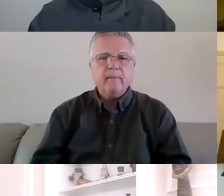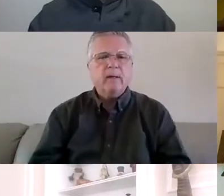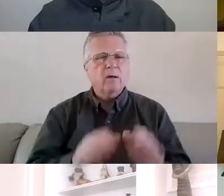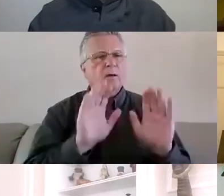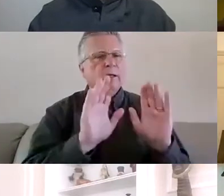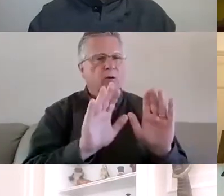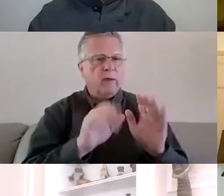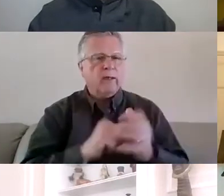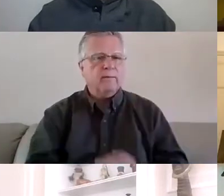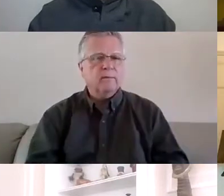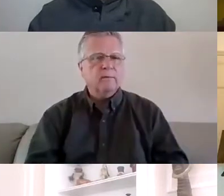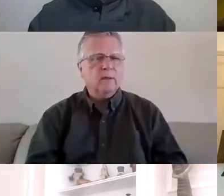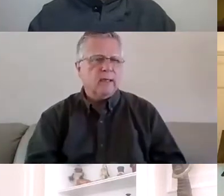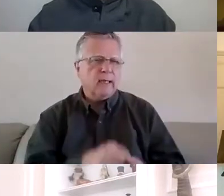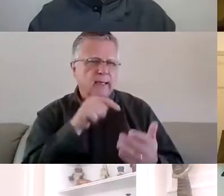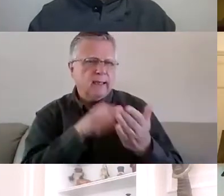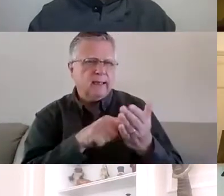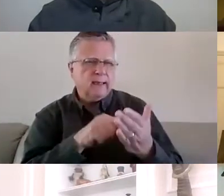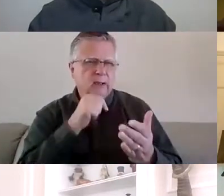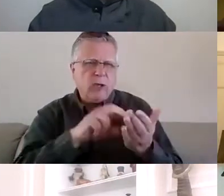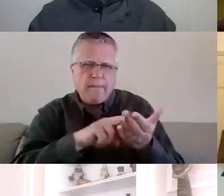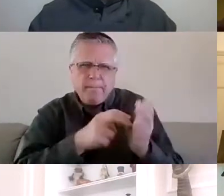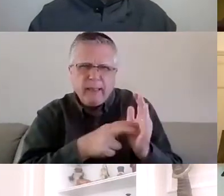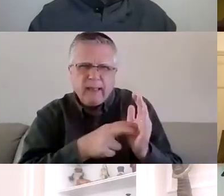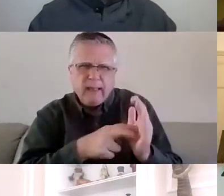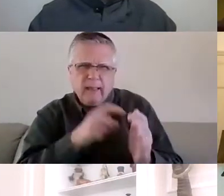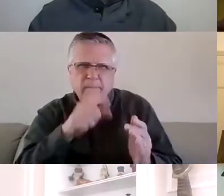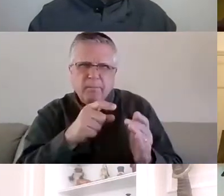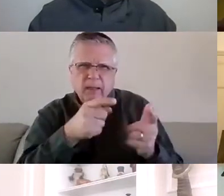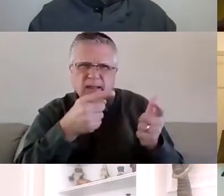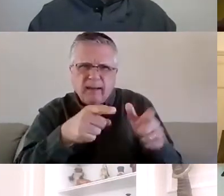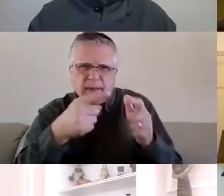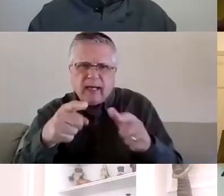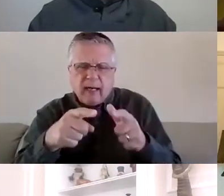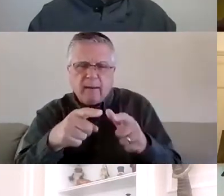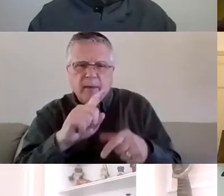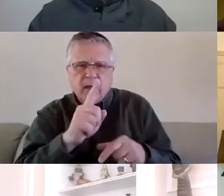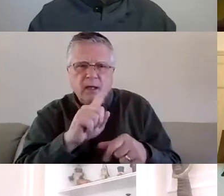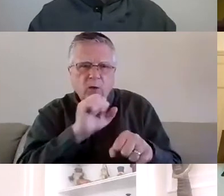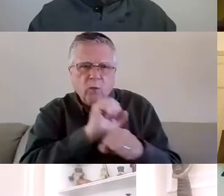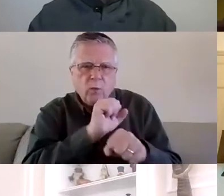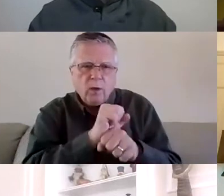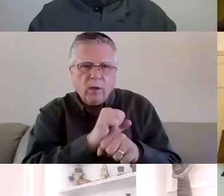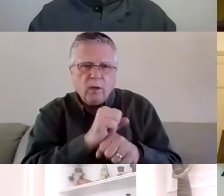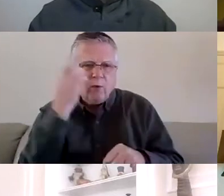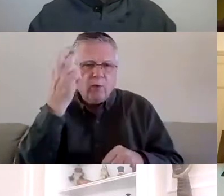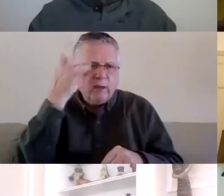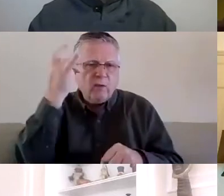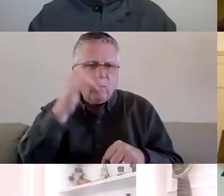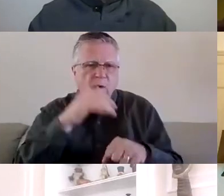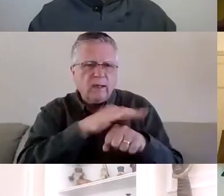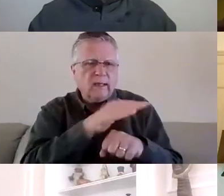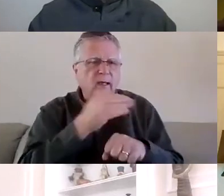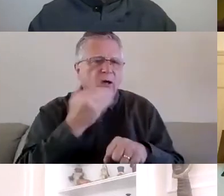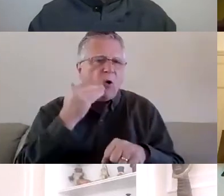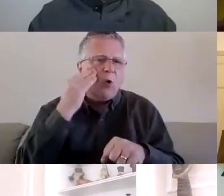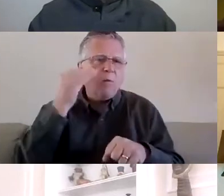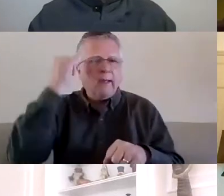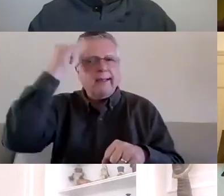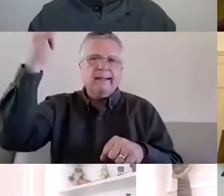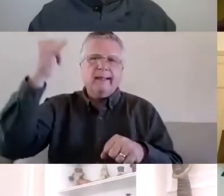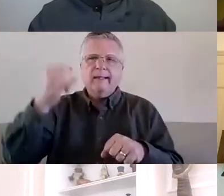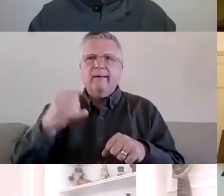doesn't necessarily mean it has to happen at work, your reason for being sent home. If you have a relative